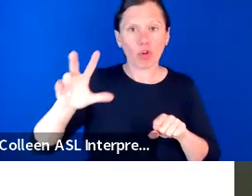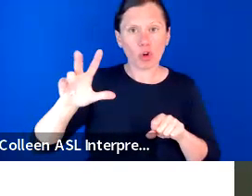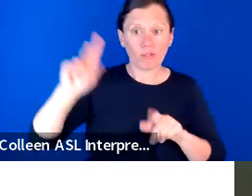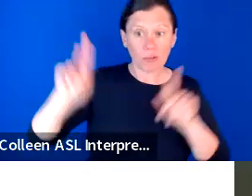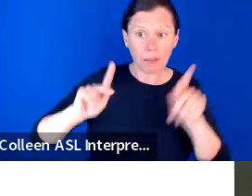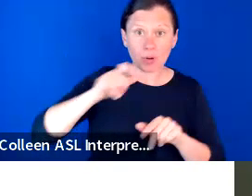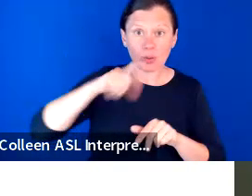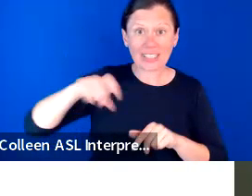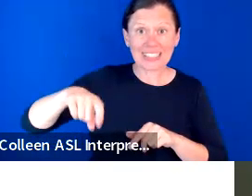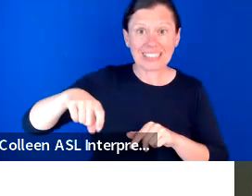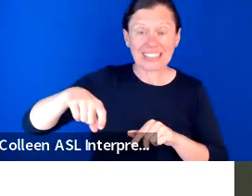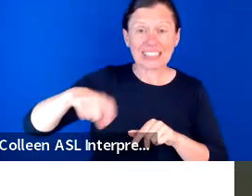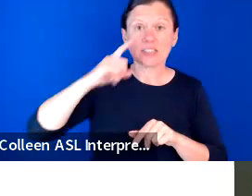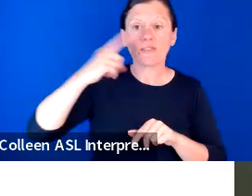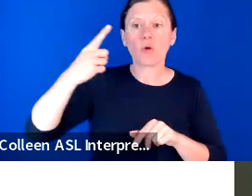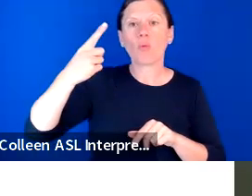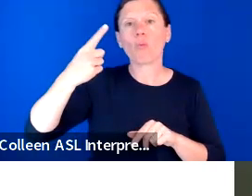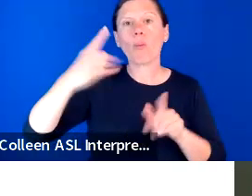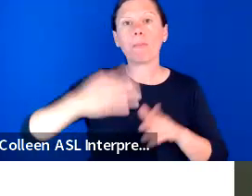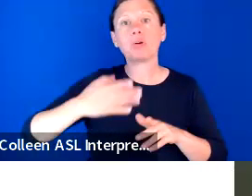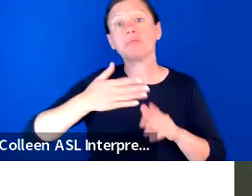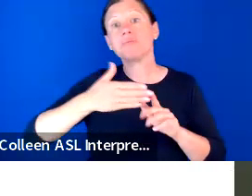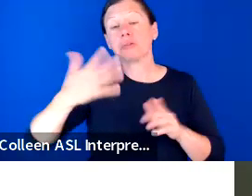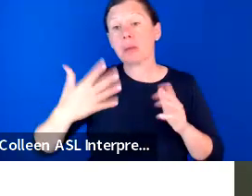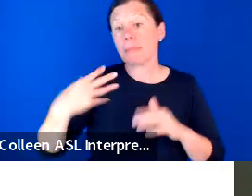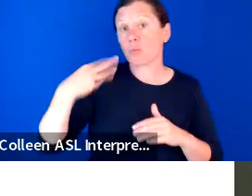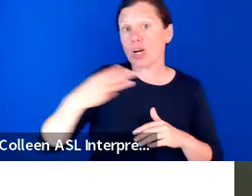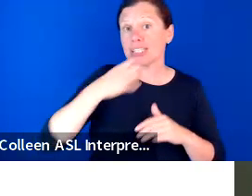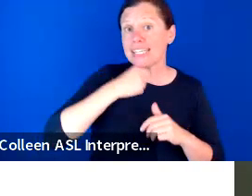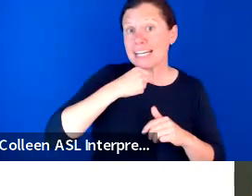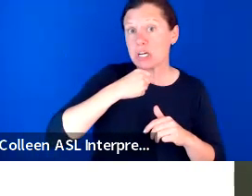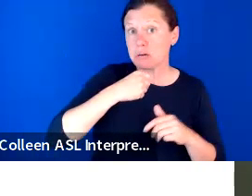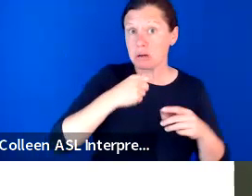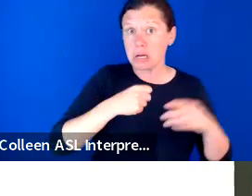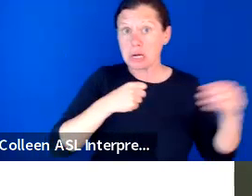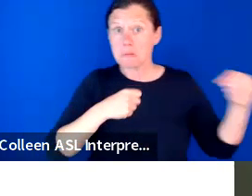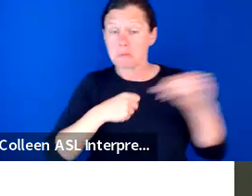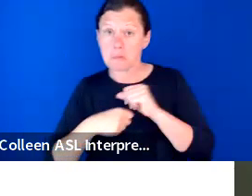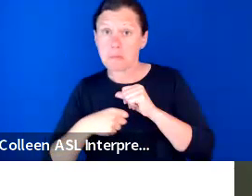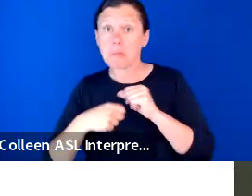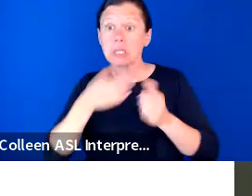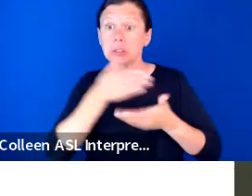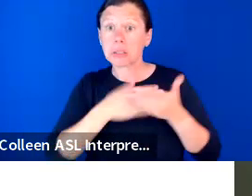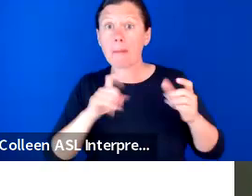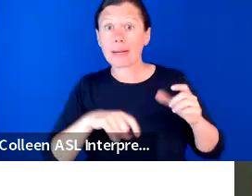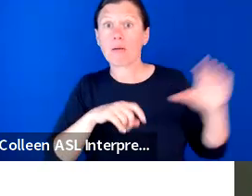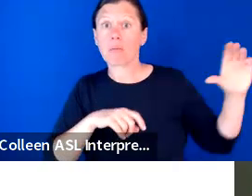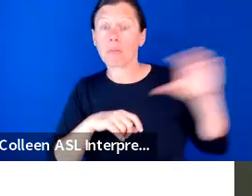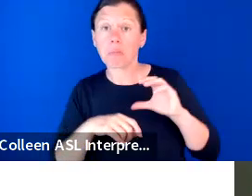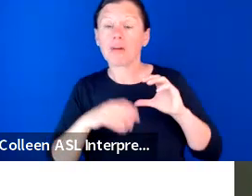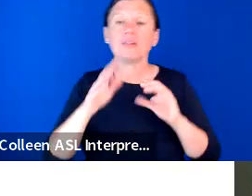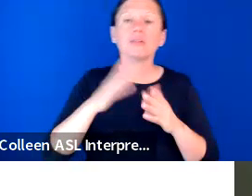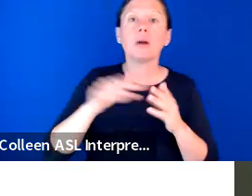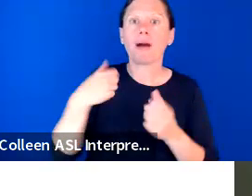may be able to cover all of the care they need. For others, WellCares provides a family with immediate relief and some time to plan for